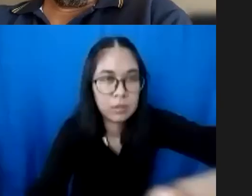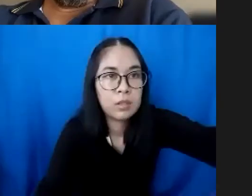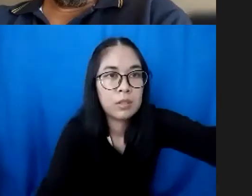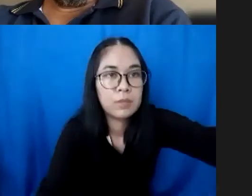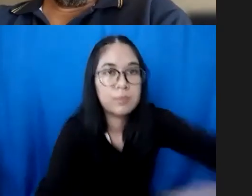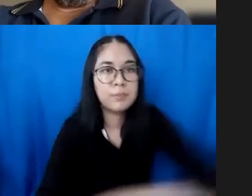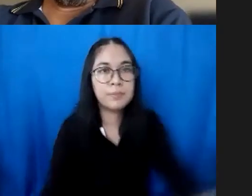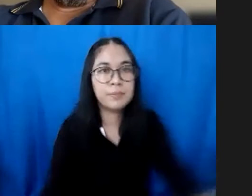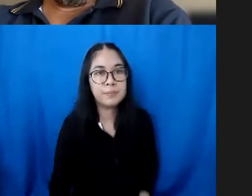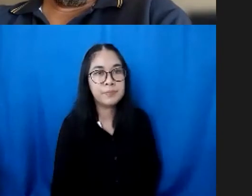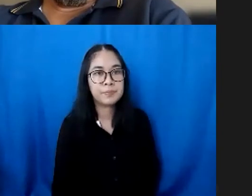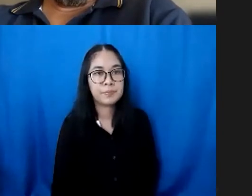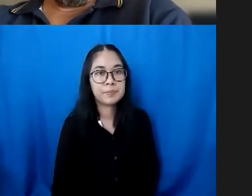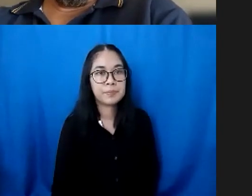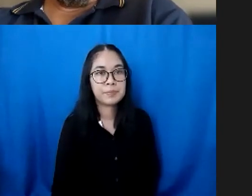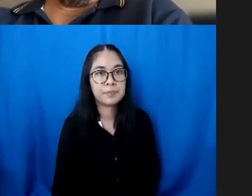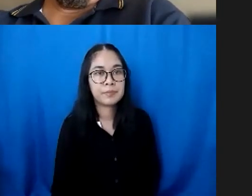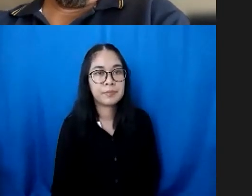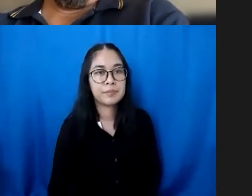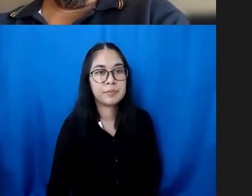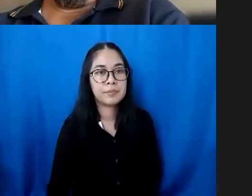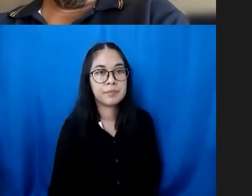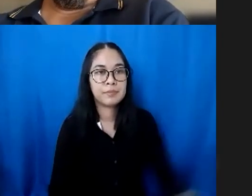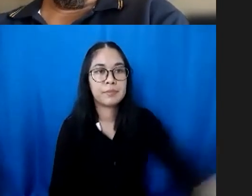You are muted, tadi pertanyaannya.